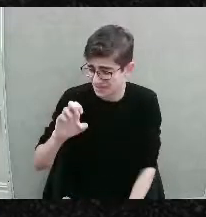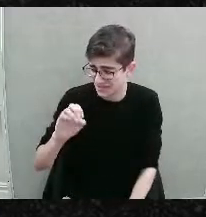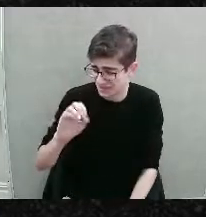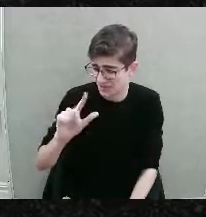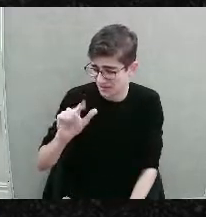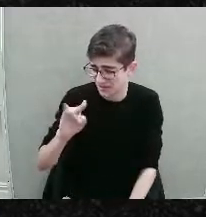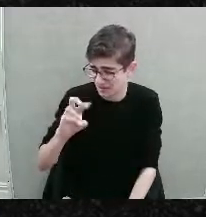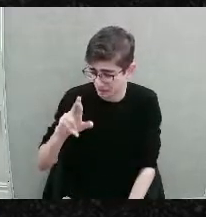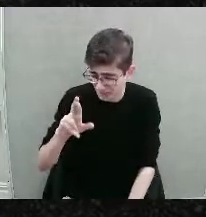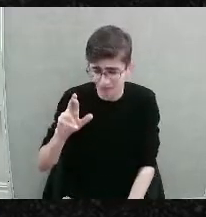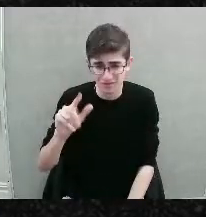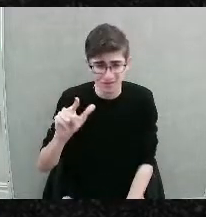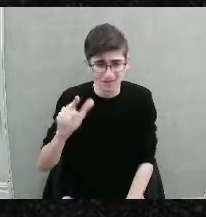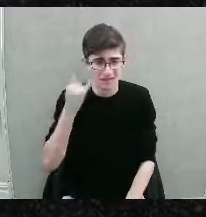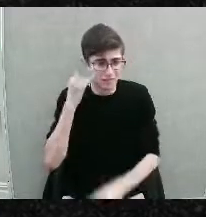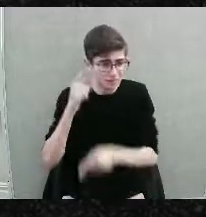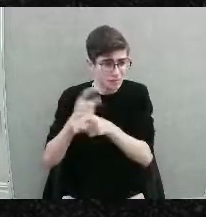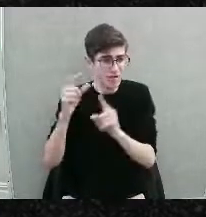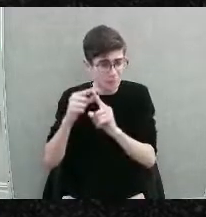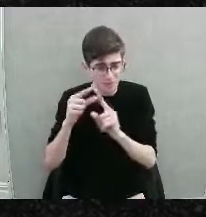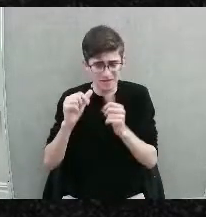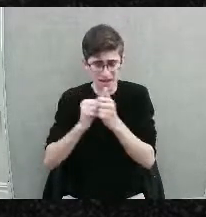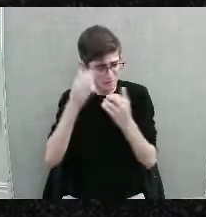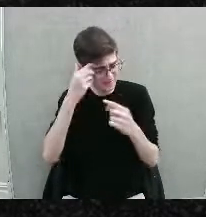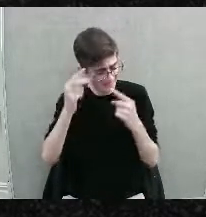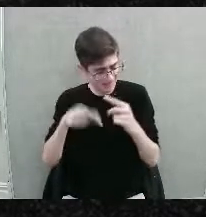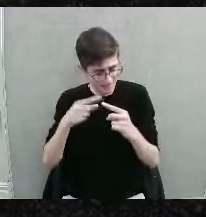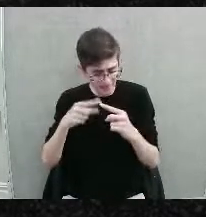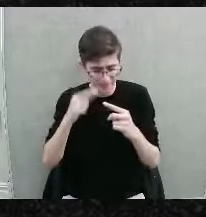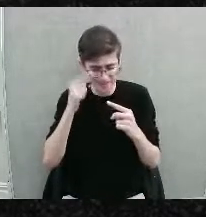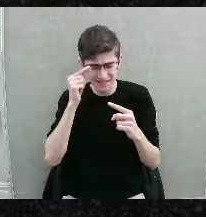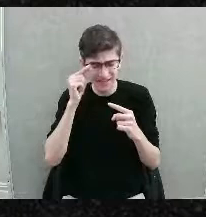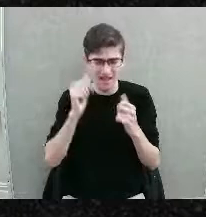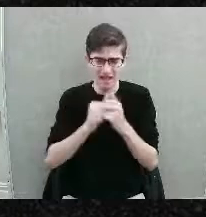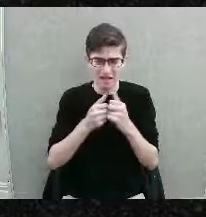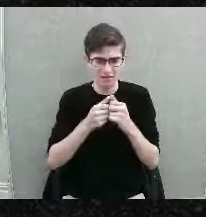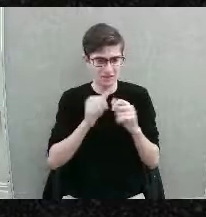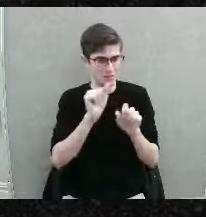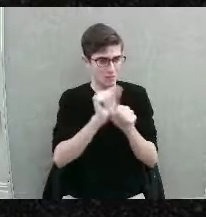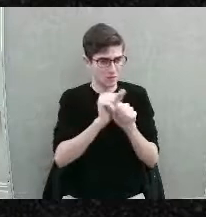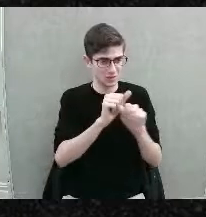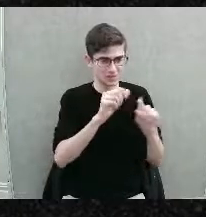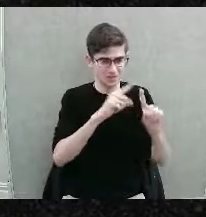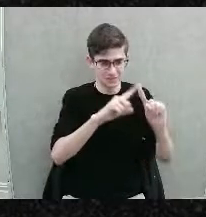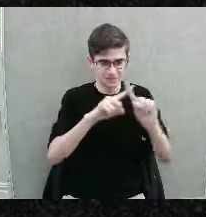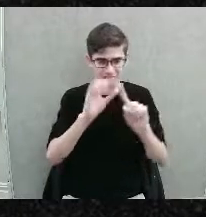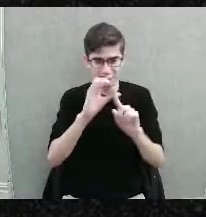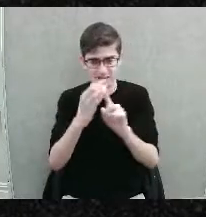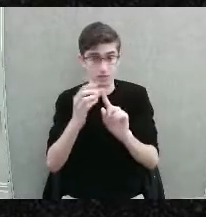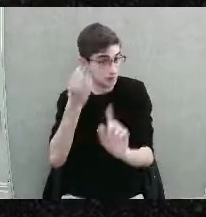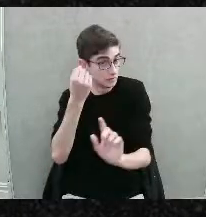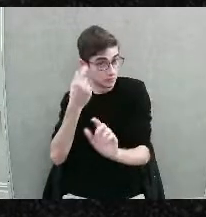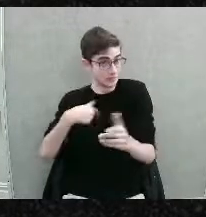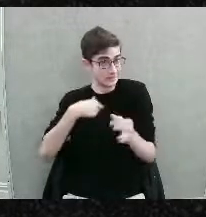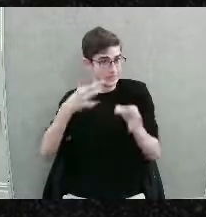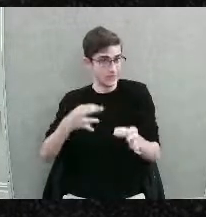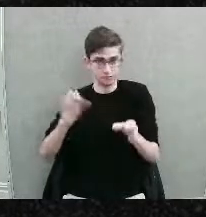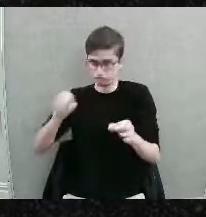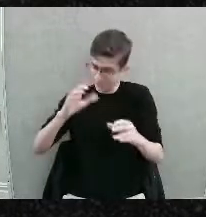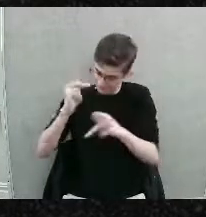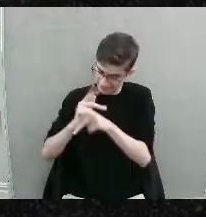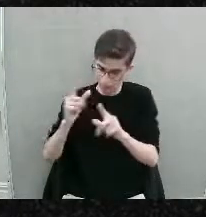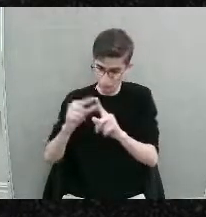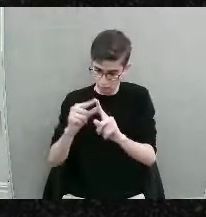is, how do we think about it synthetically across these cases? We decided it was, by the way, but I'll get back to that in a minute.